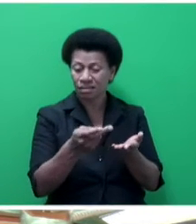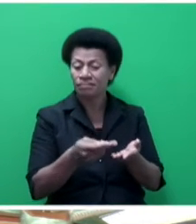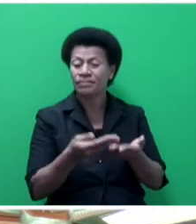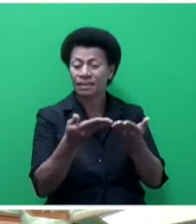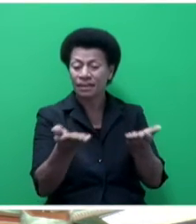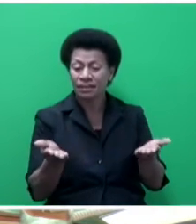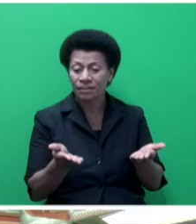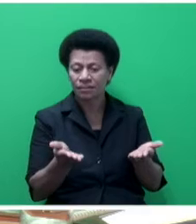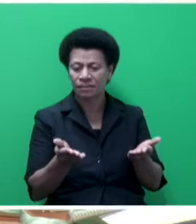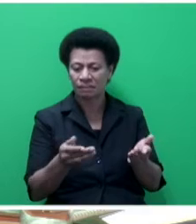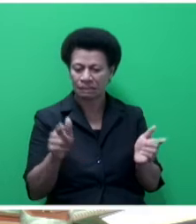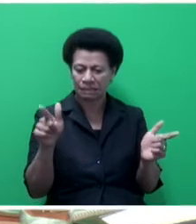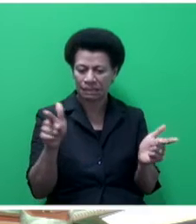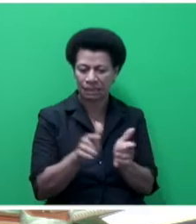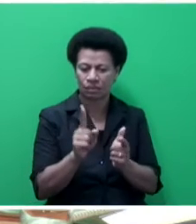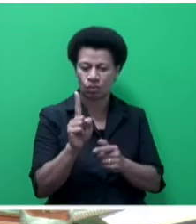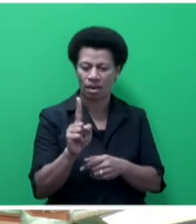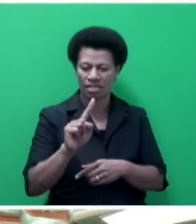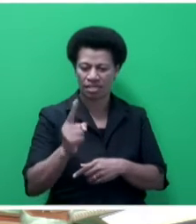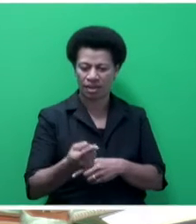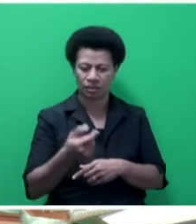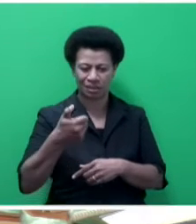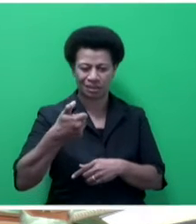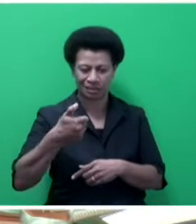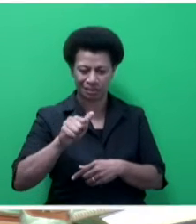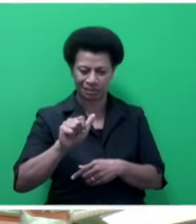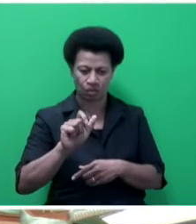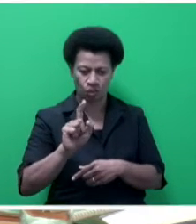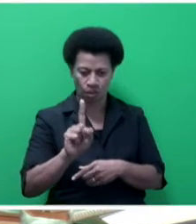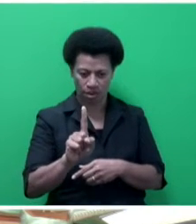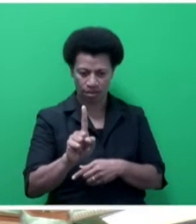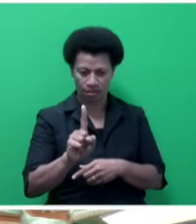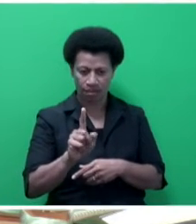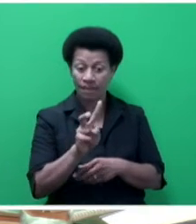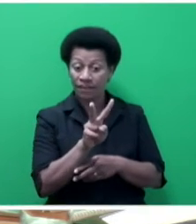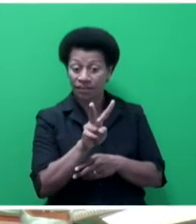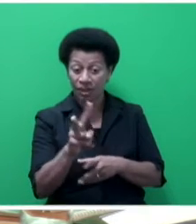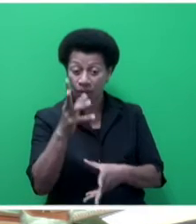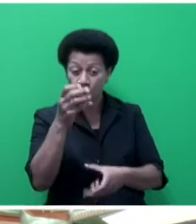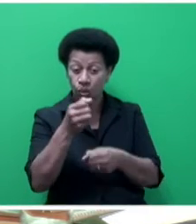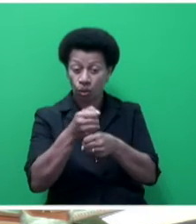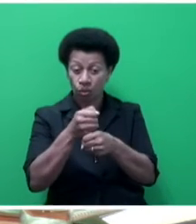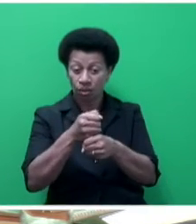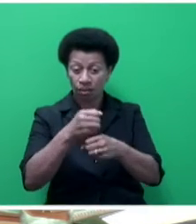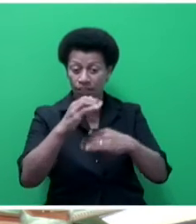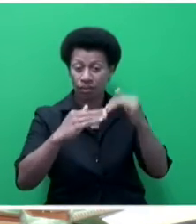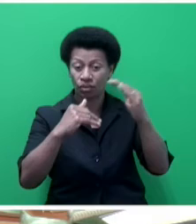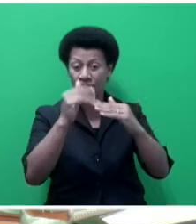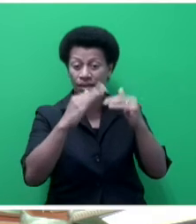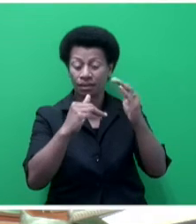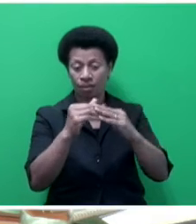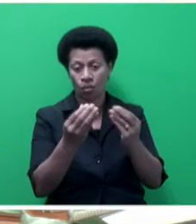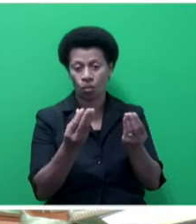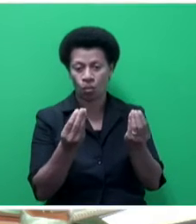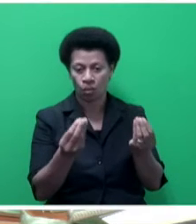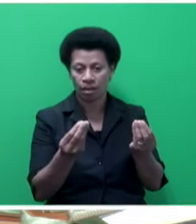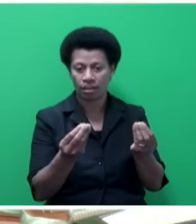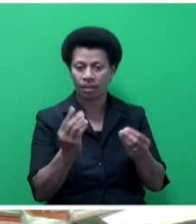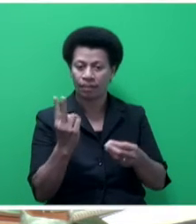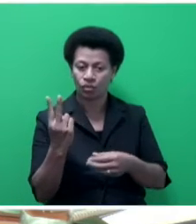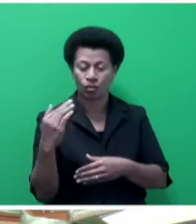to 1,061, with a total value of construction works worth